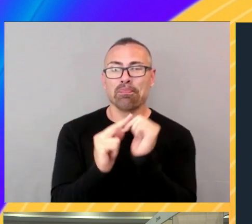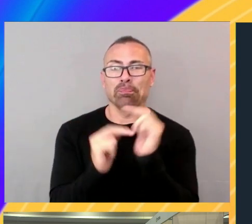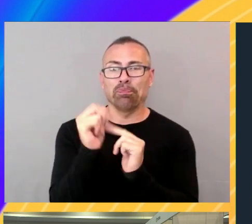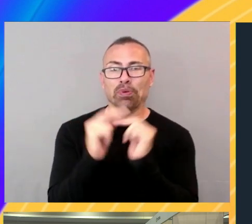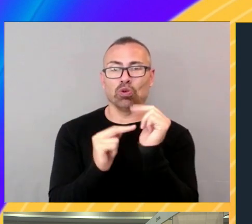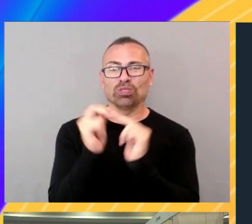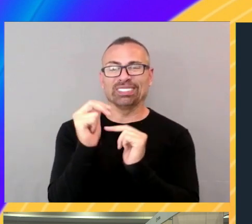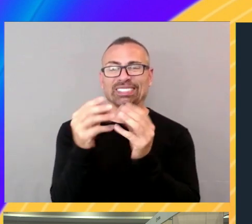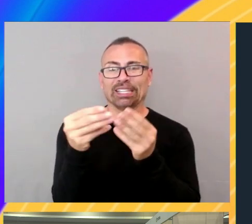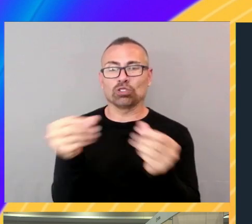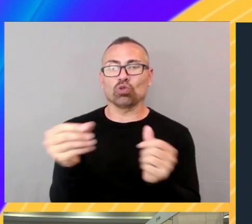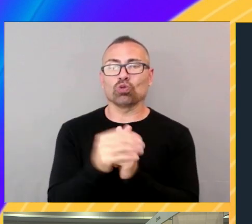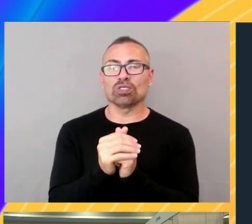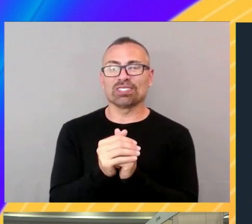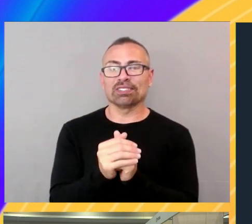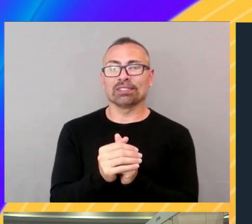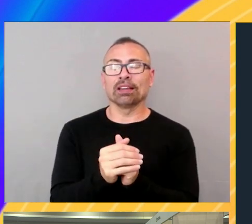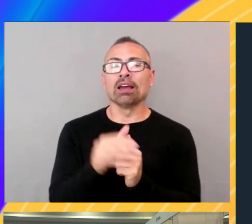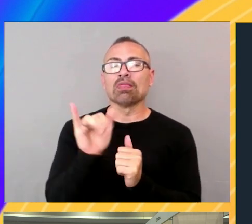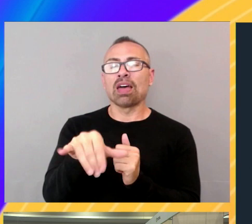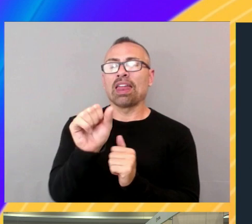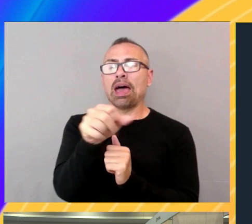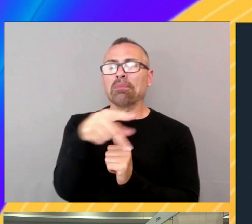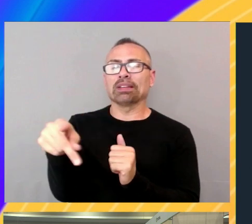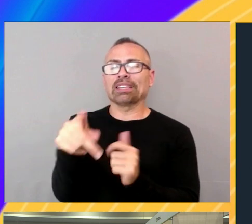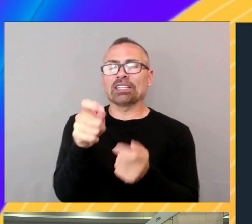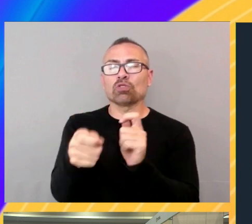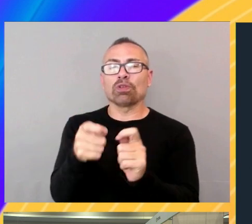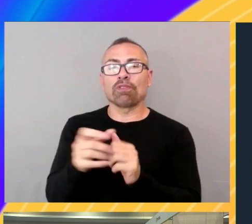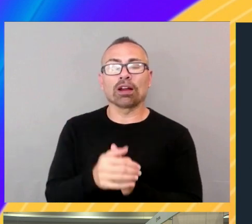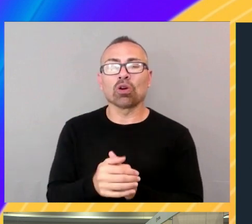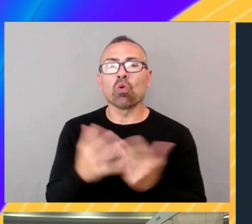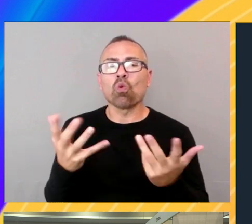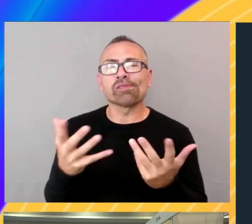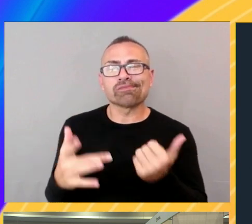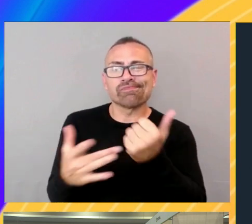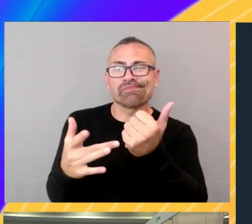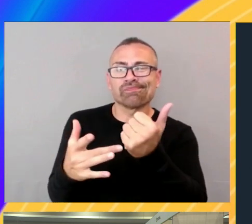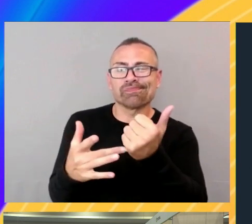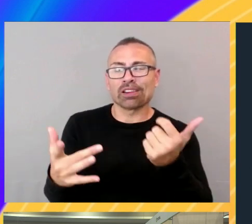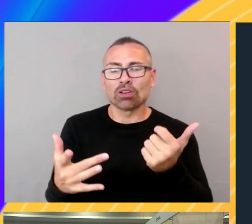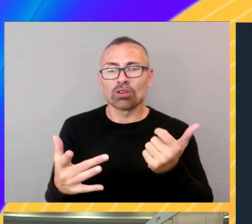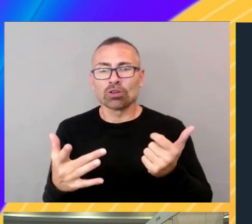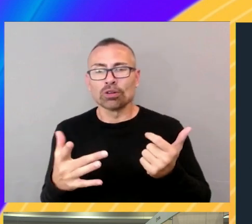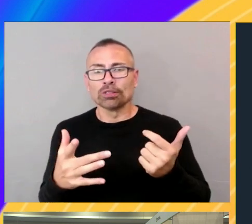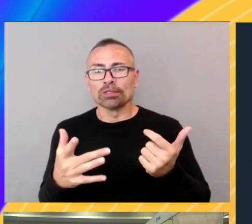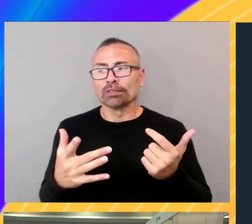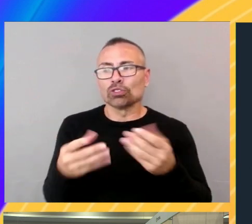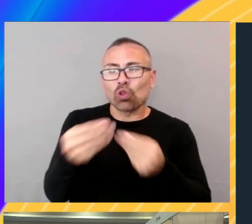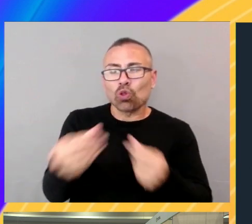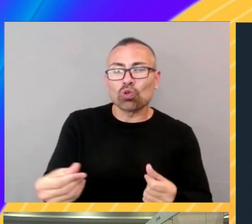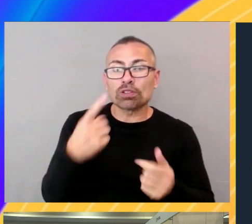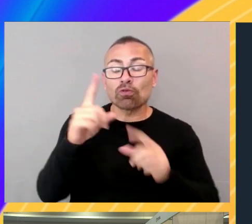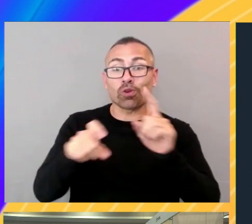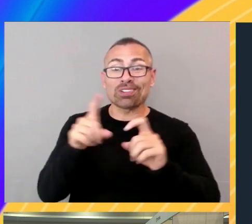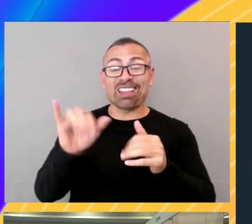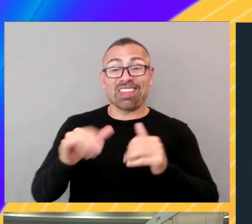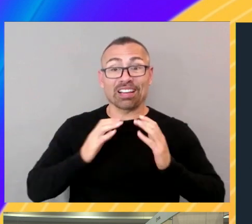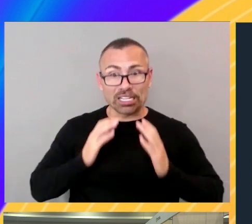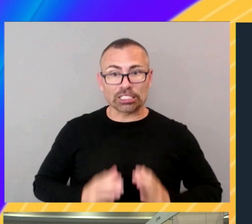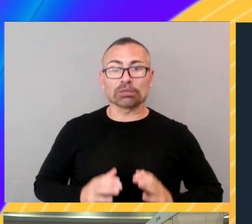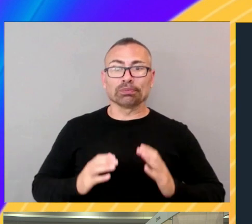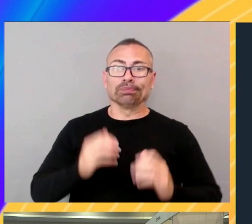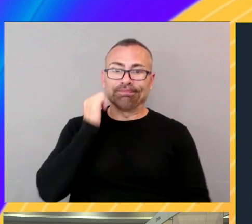What are the tactical and technical solutions and questions that customers have to deal with on an ongoing basis as they go through the